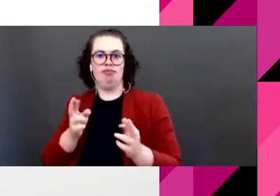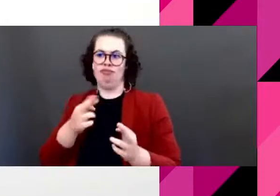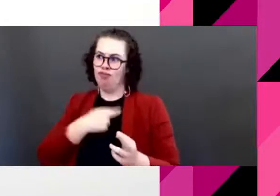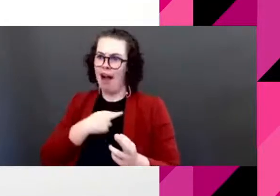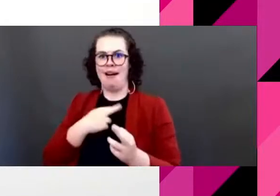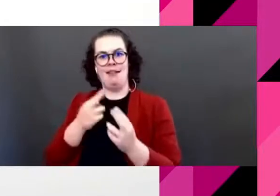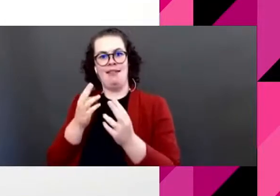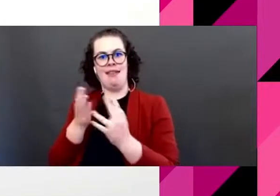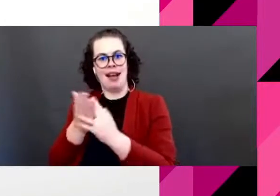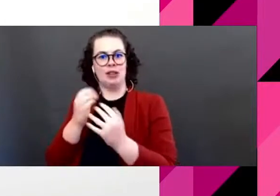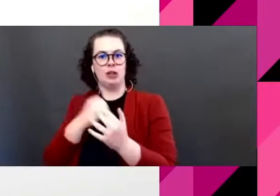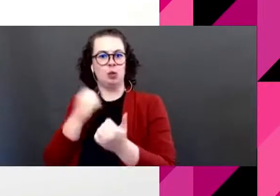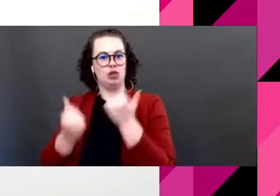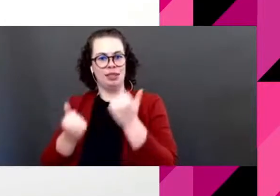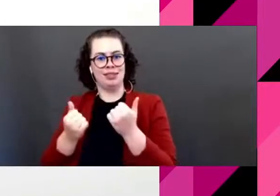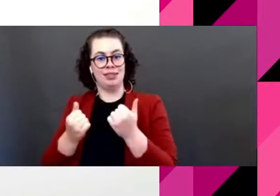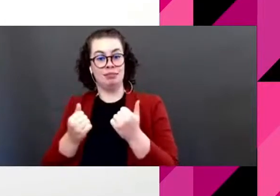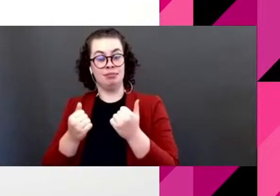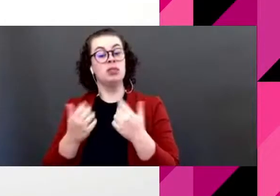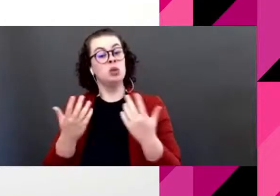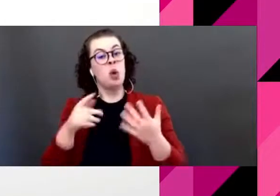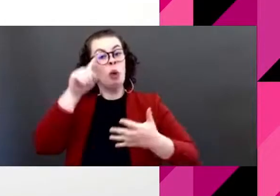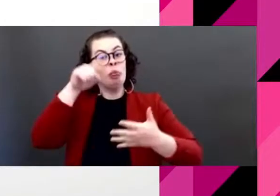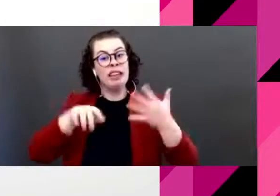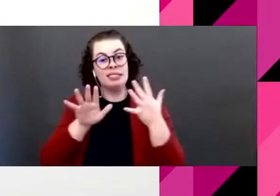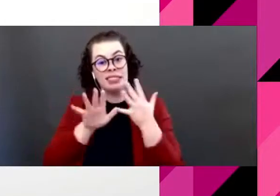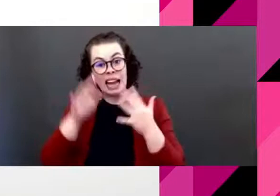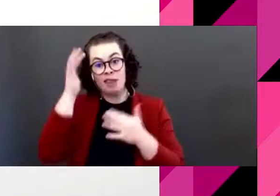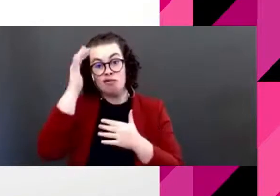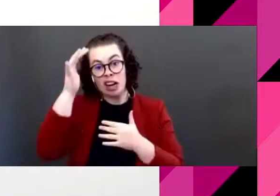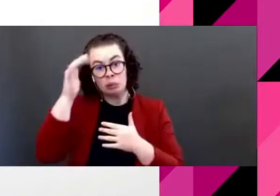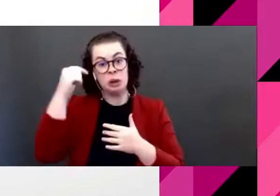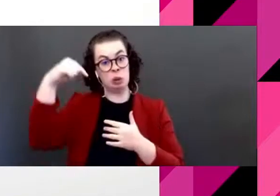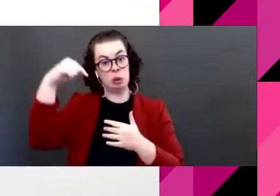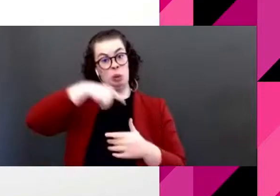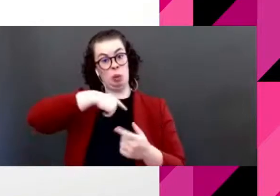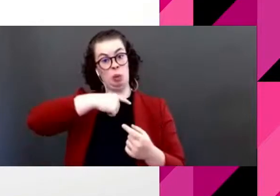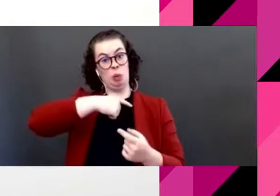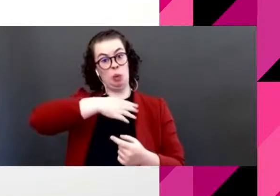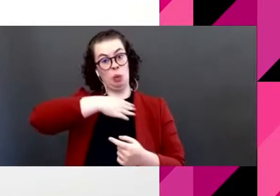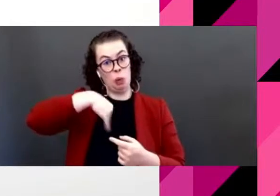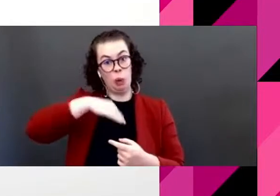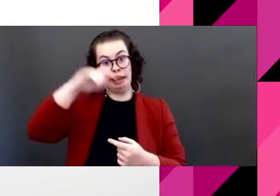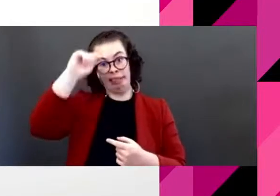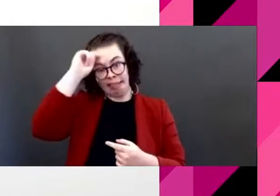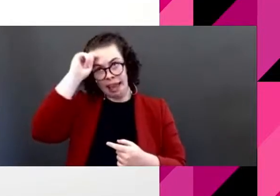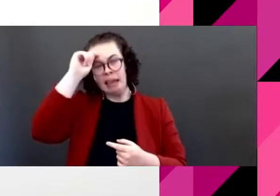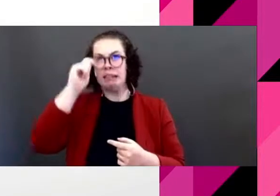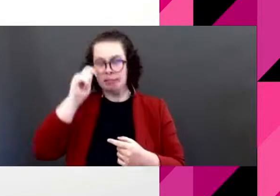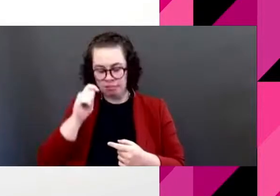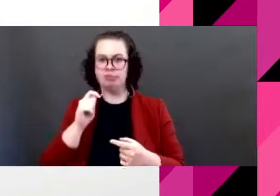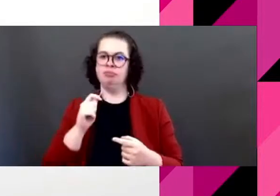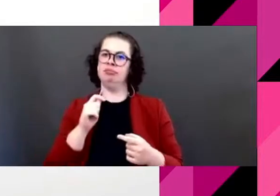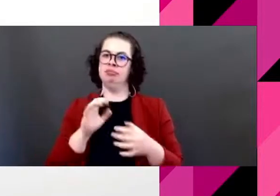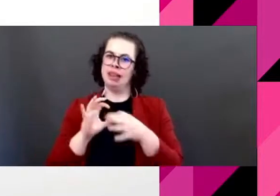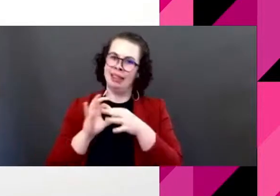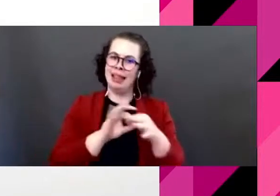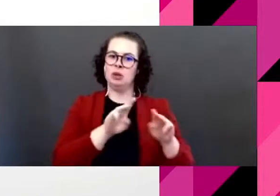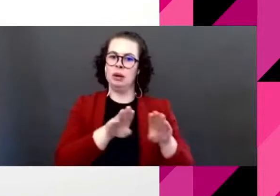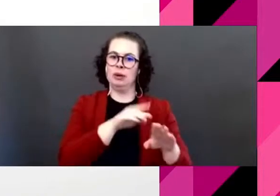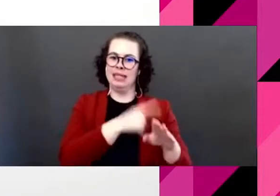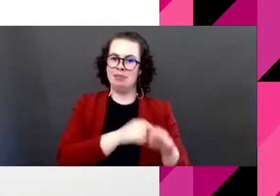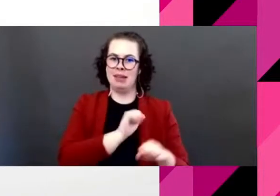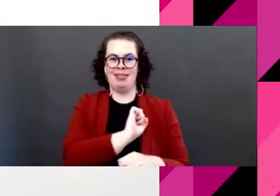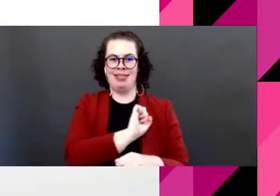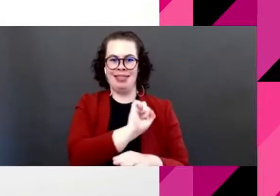these principles contain the basic needs that persons with disabilities face, the basic challenges